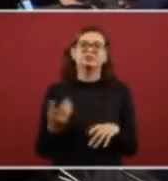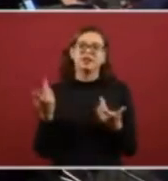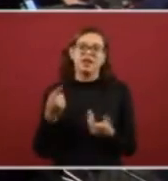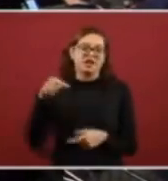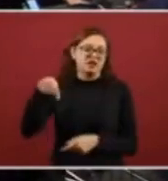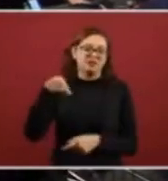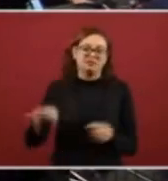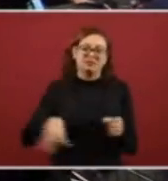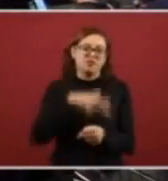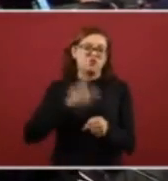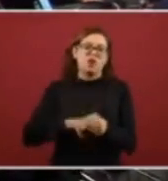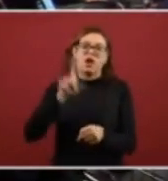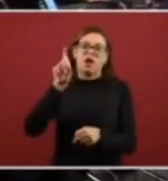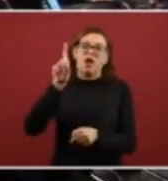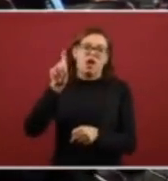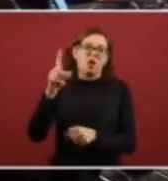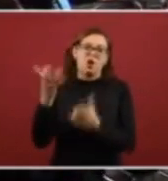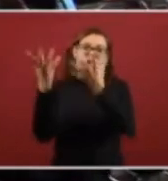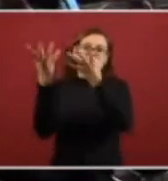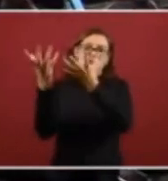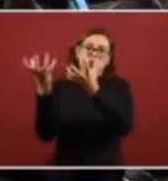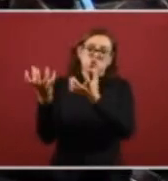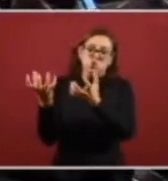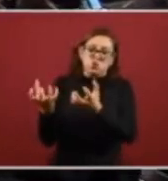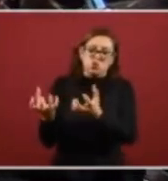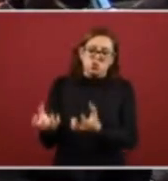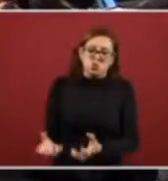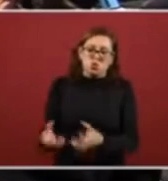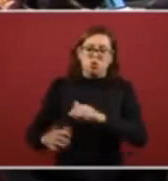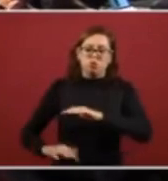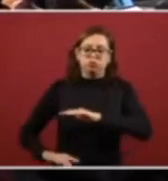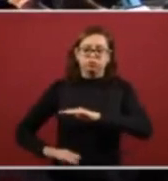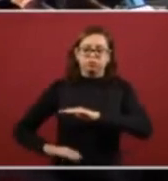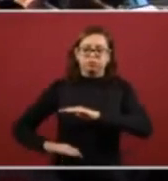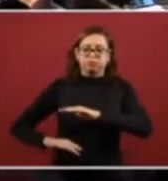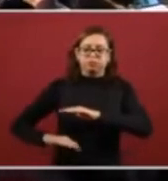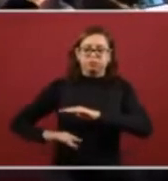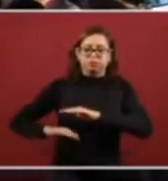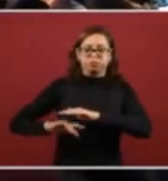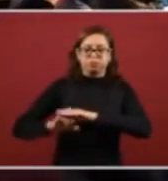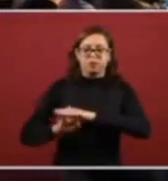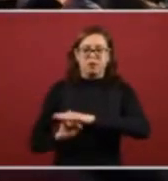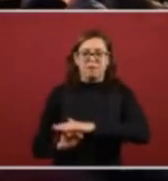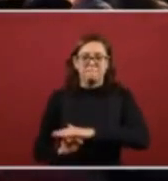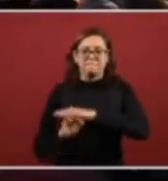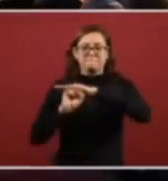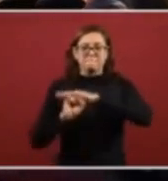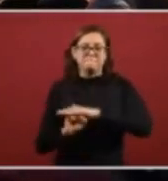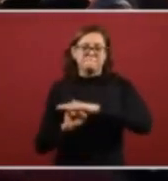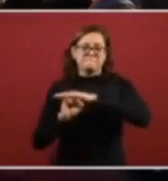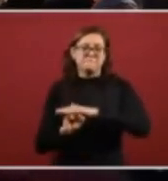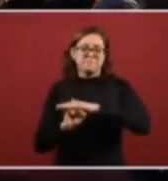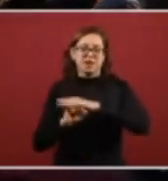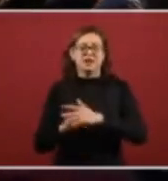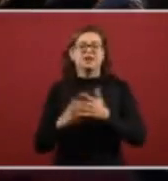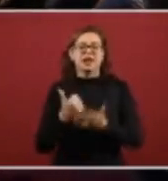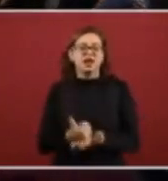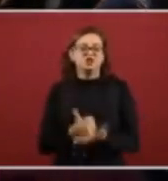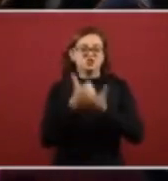forests and there's water ducts. And half of that is what allows or permits us